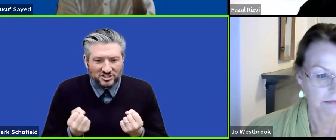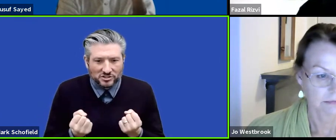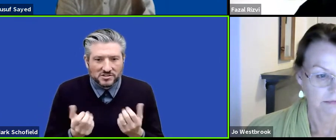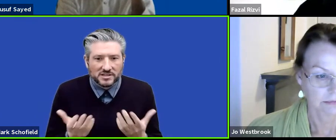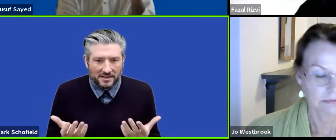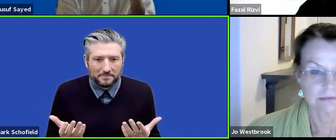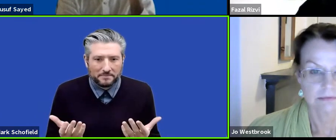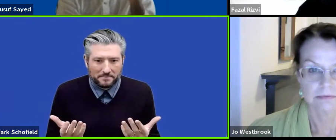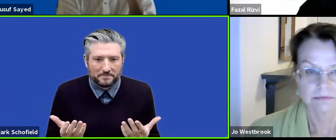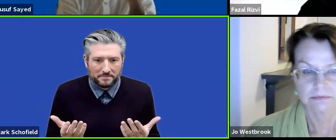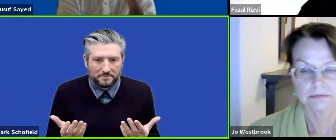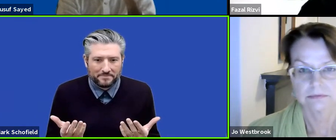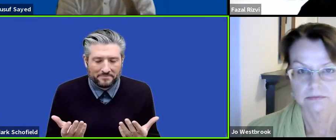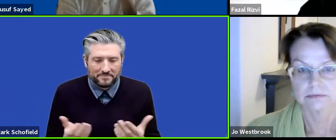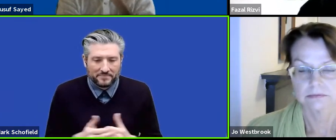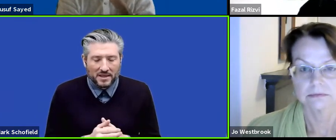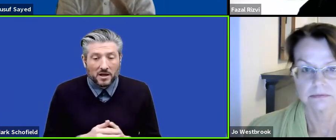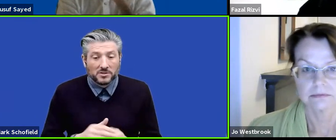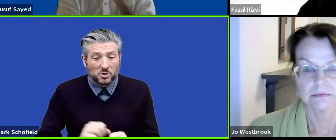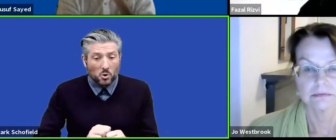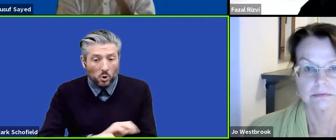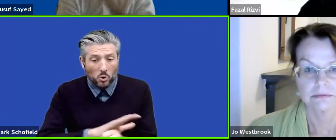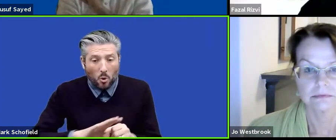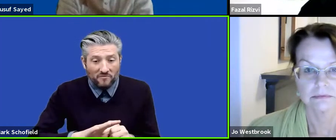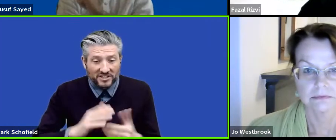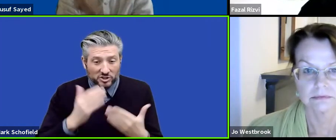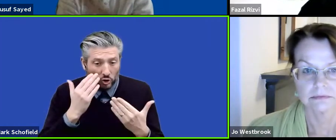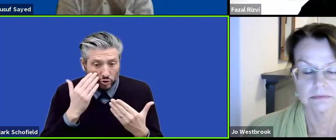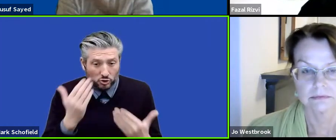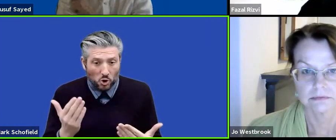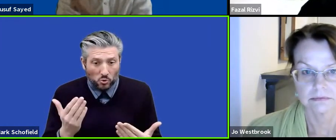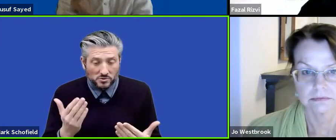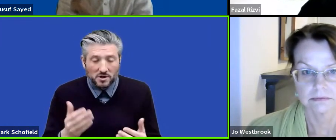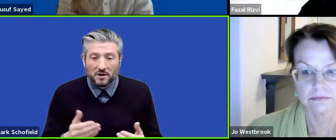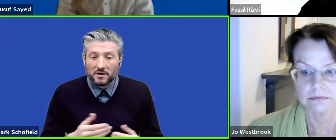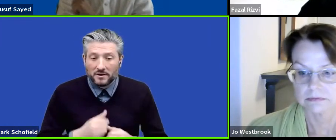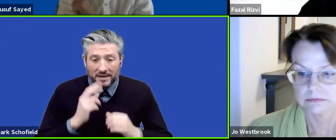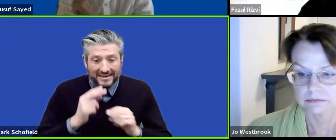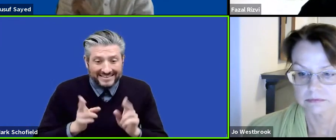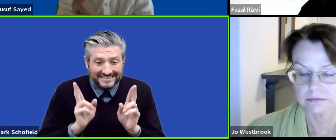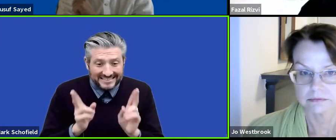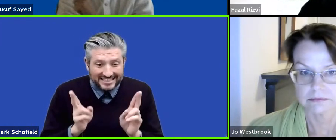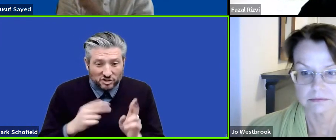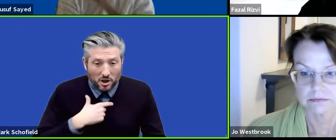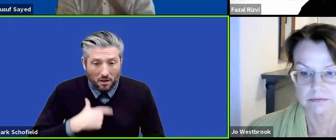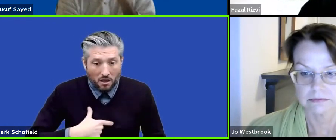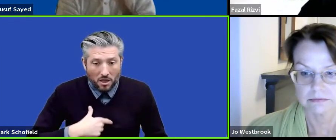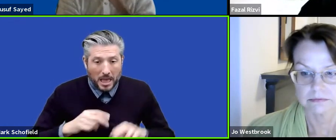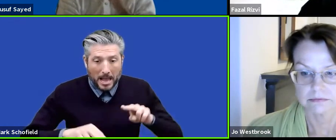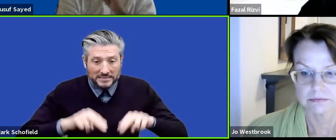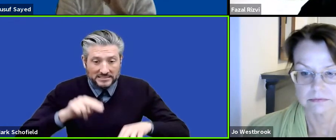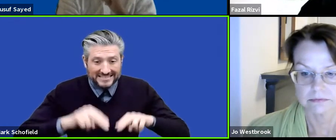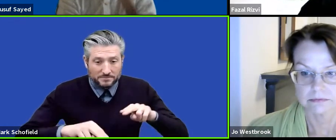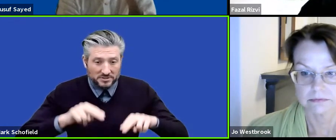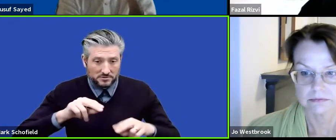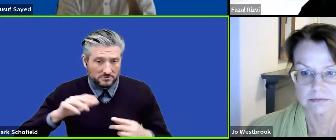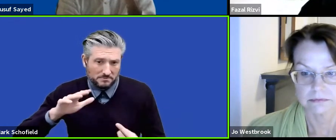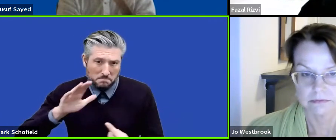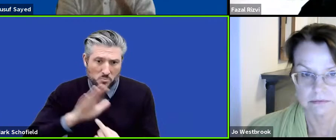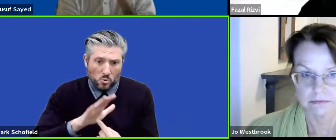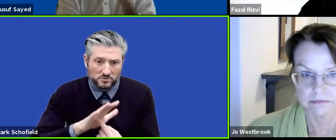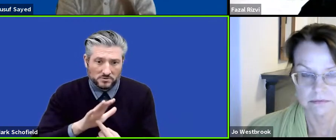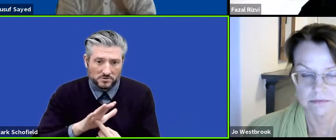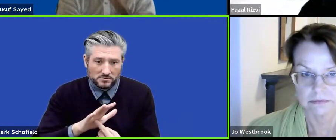is that it reasserted the centrality of teacher assessments in high-stake exams. And it made the point